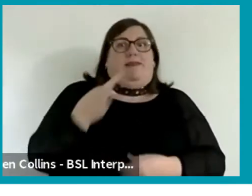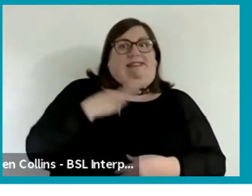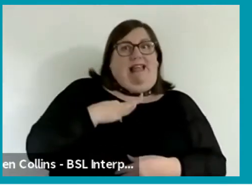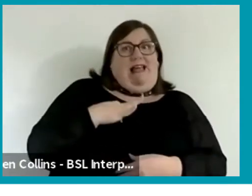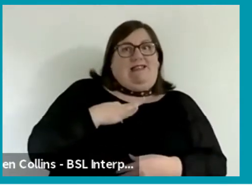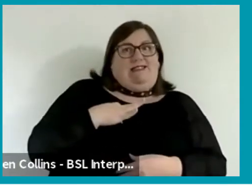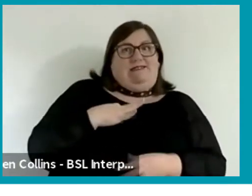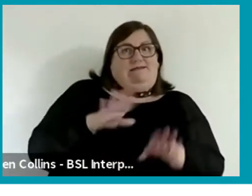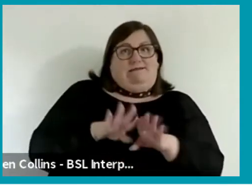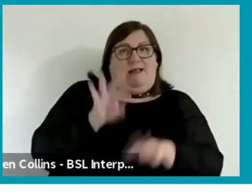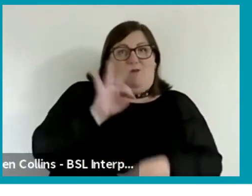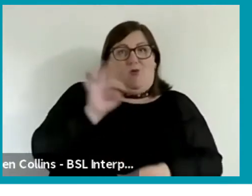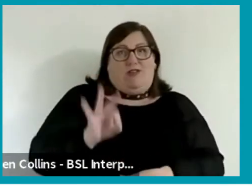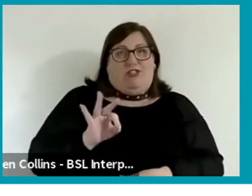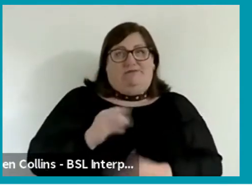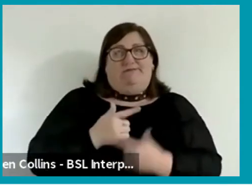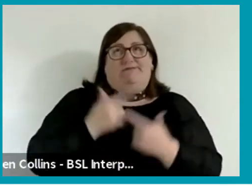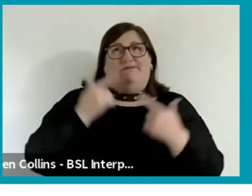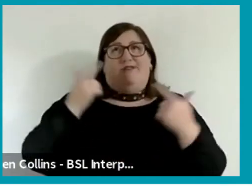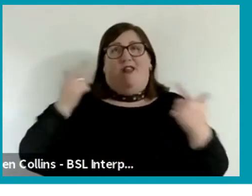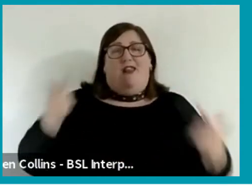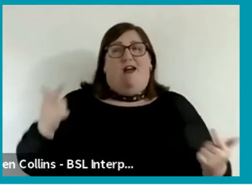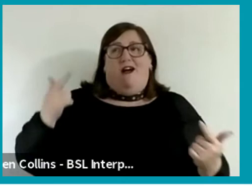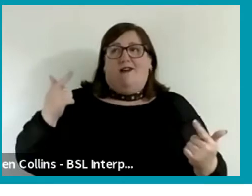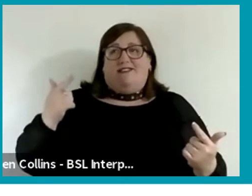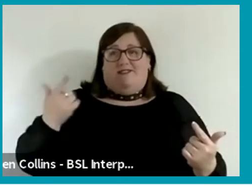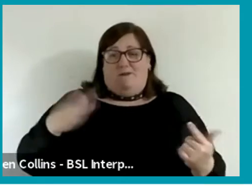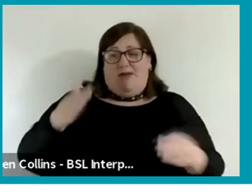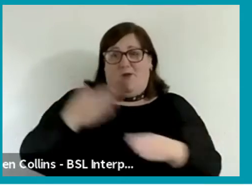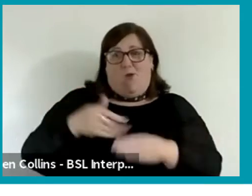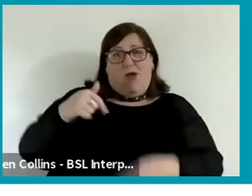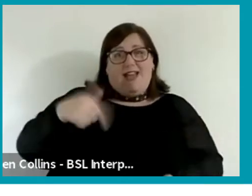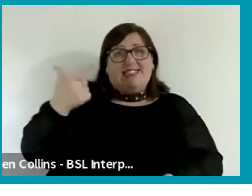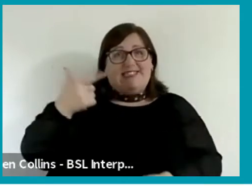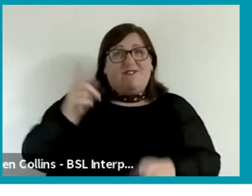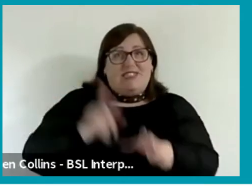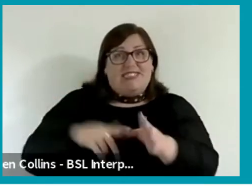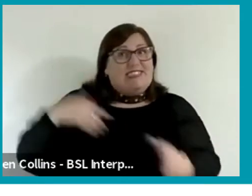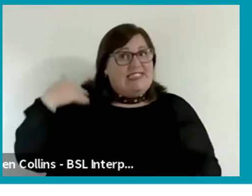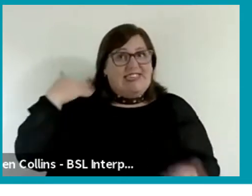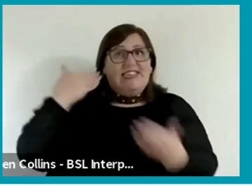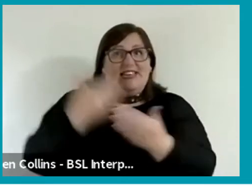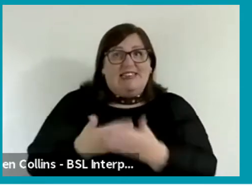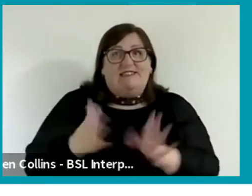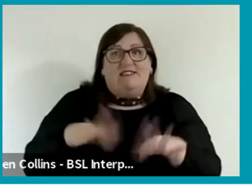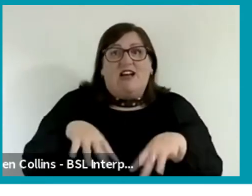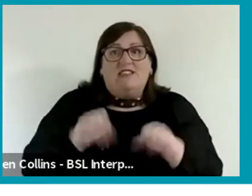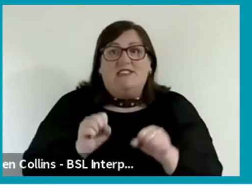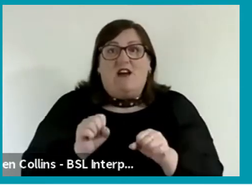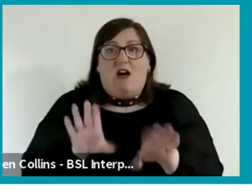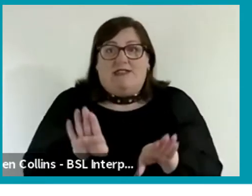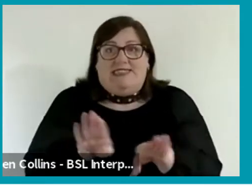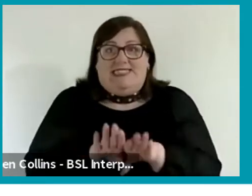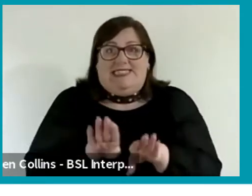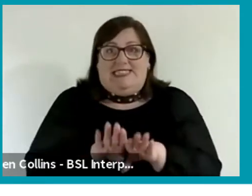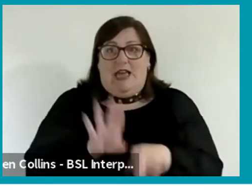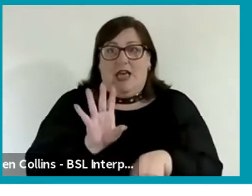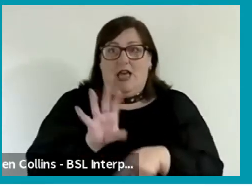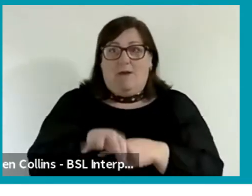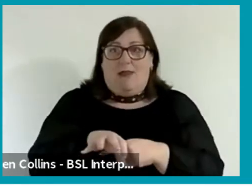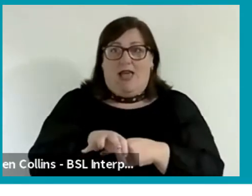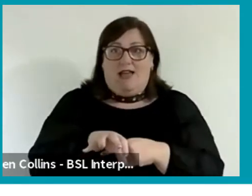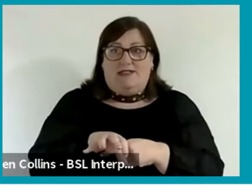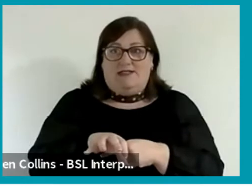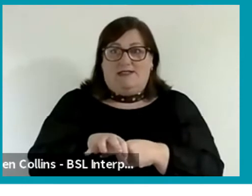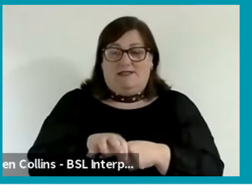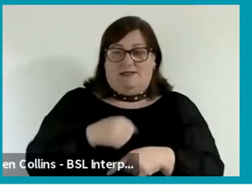question a lot over the 17 years I've been working with OSTC. I started off in the same place where all of my